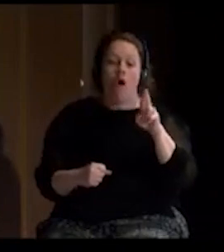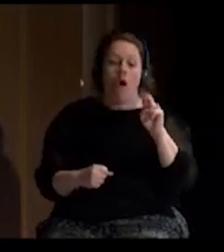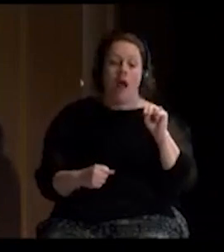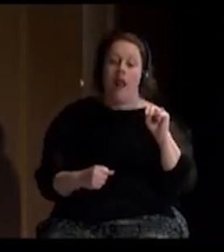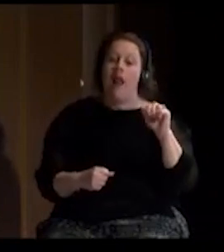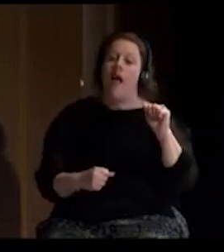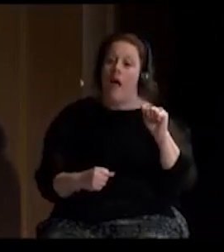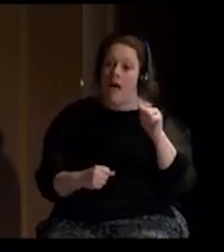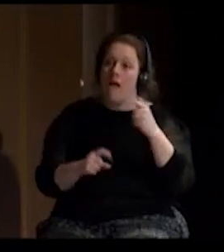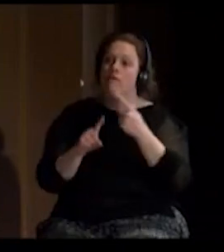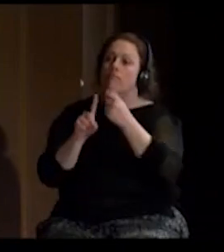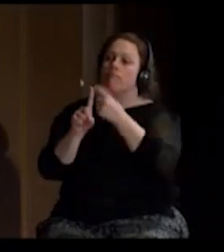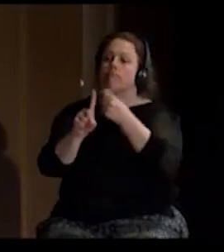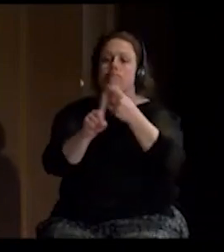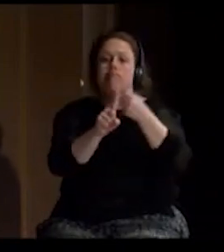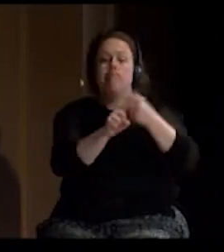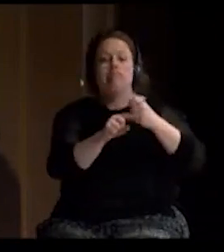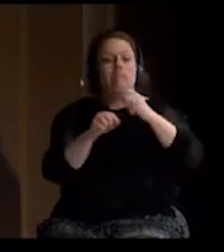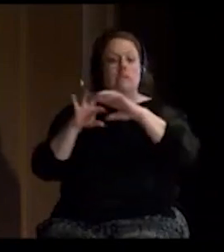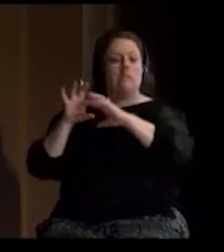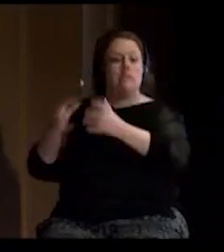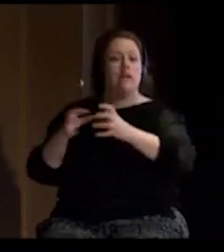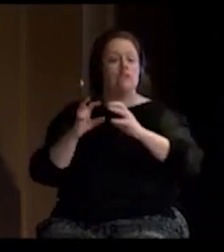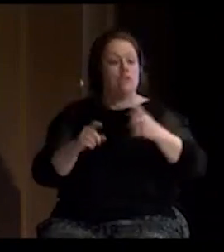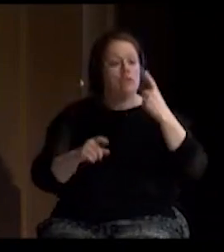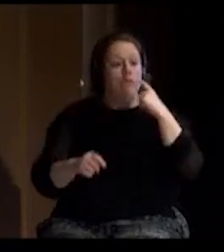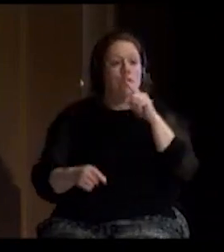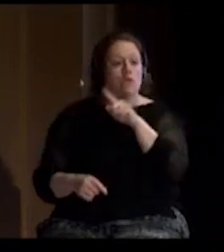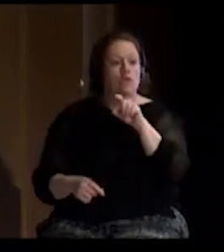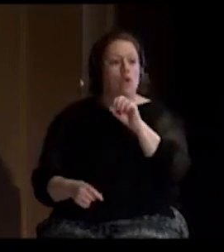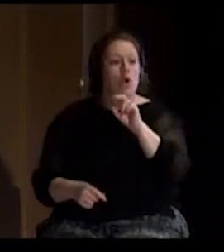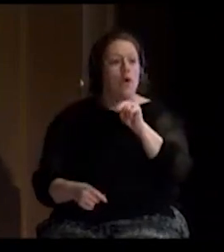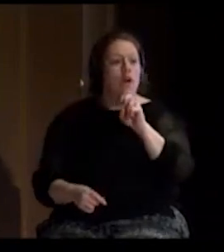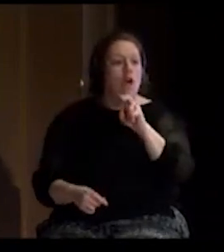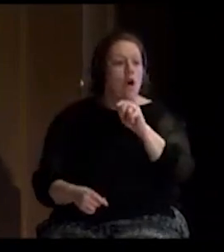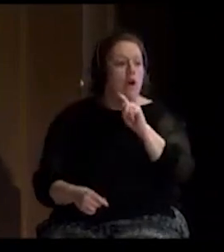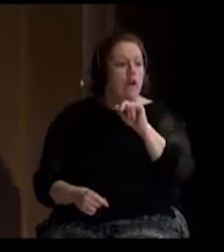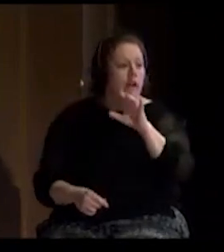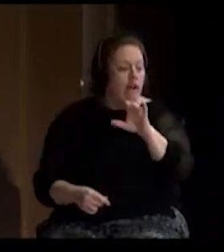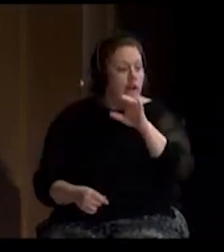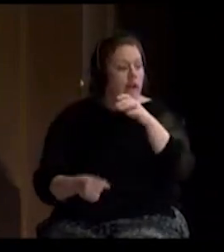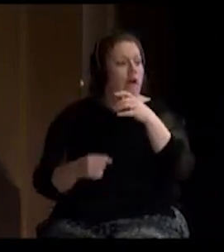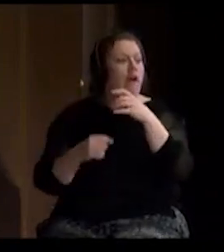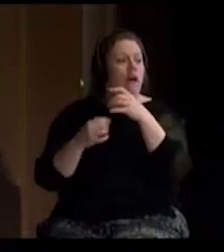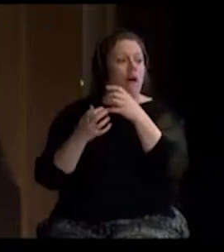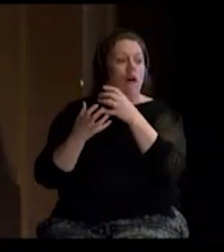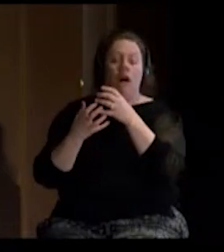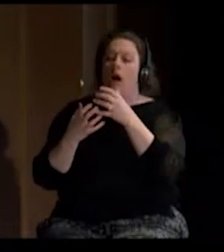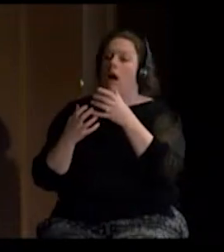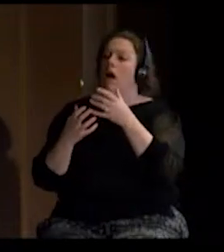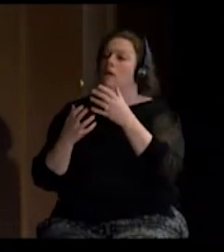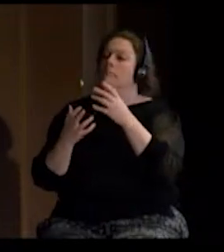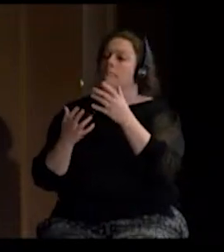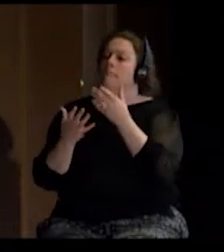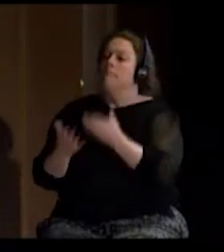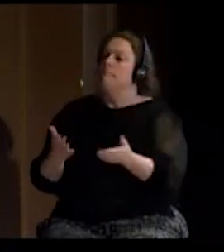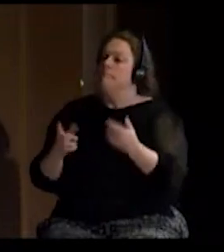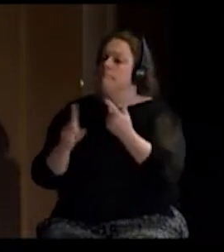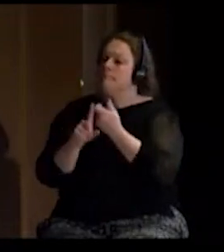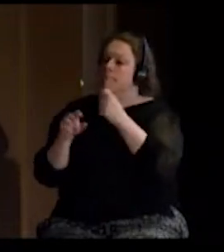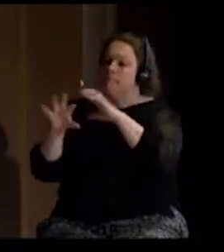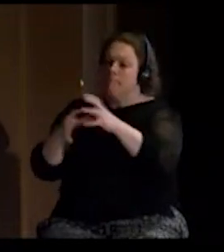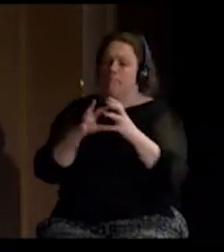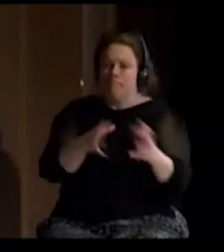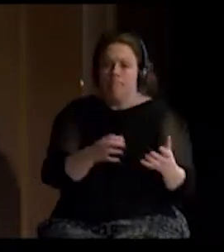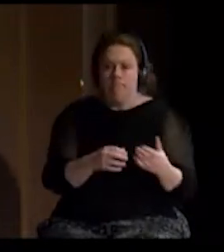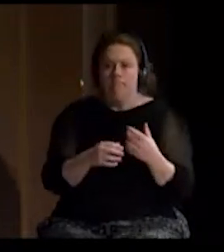better understand the molecular evolution of zoonotic viruses of biomedical interest. We can all think of a recent time when that